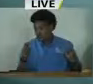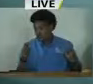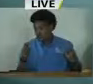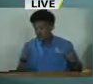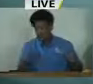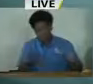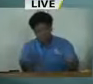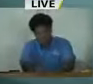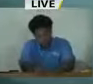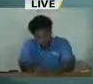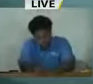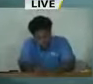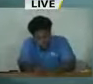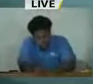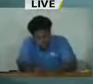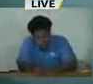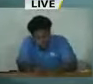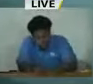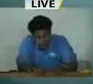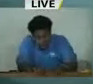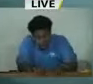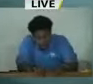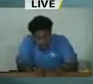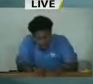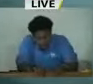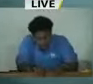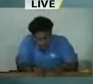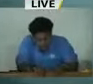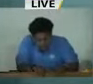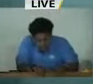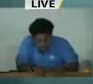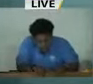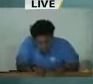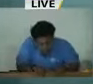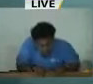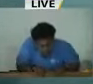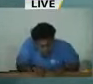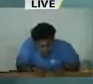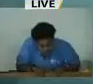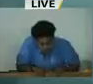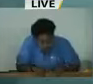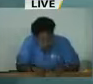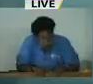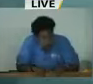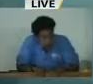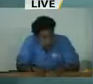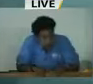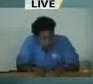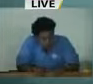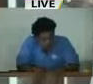we can do something about and that are wrong